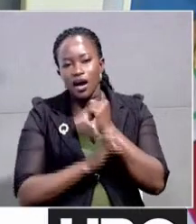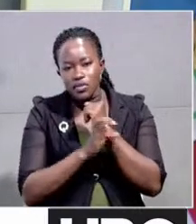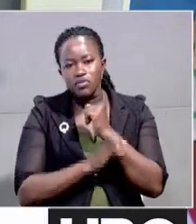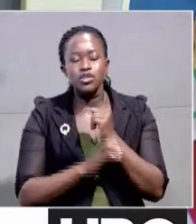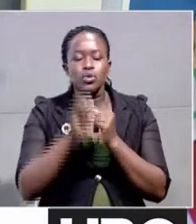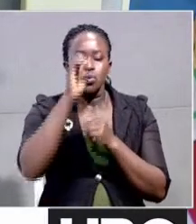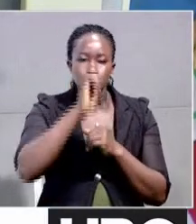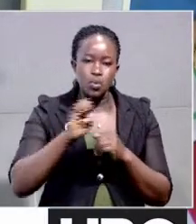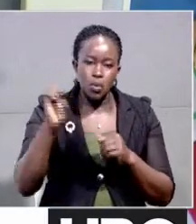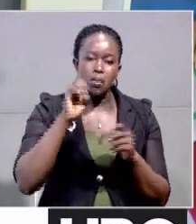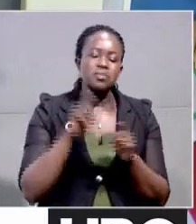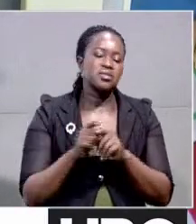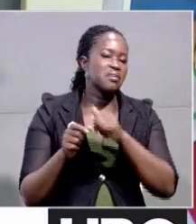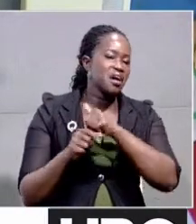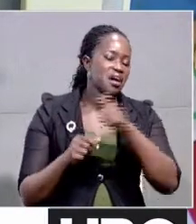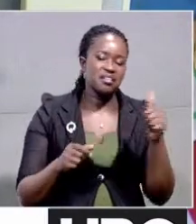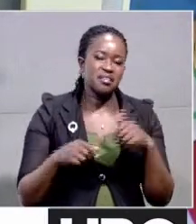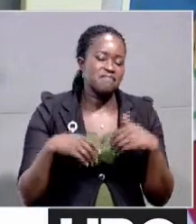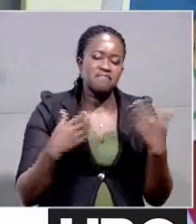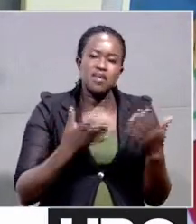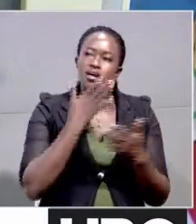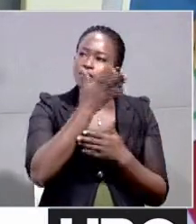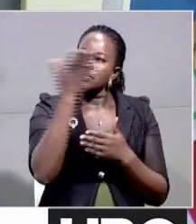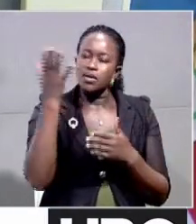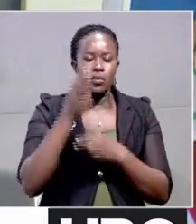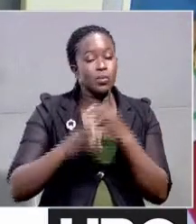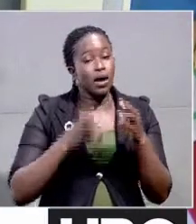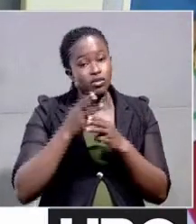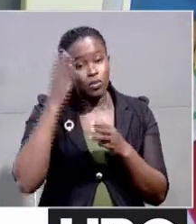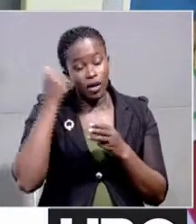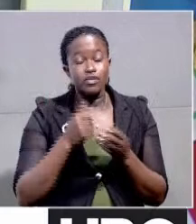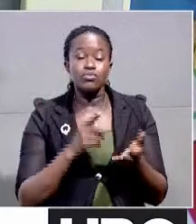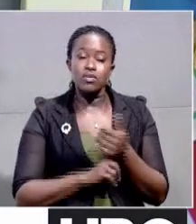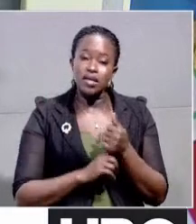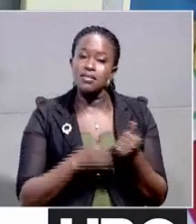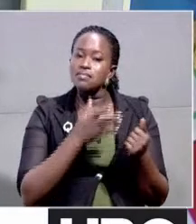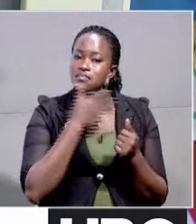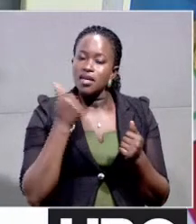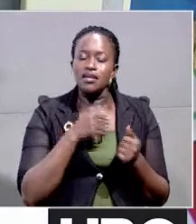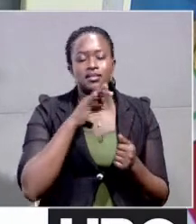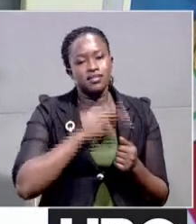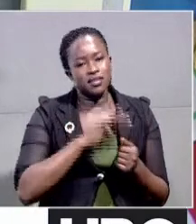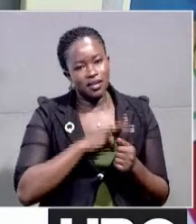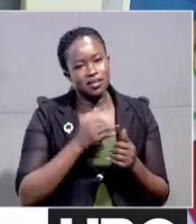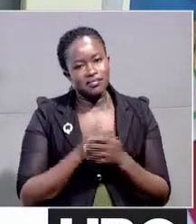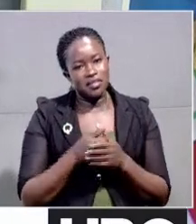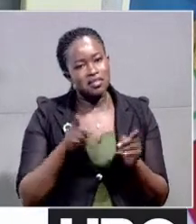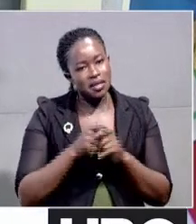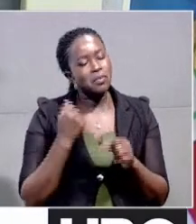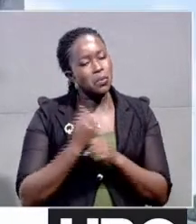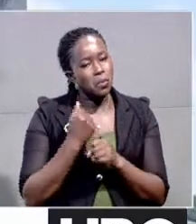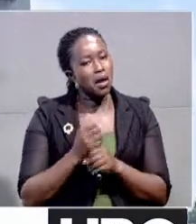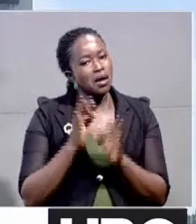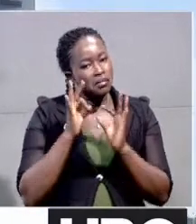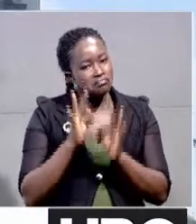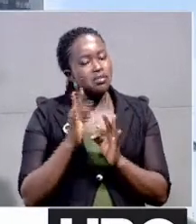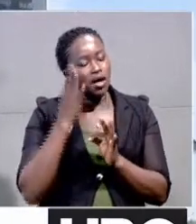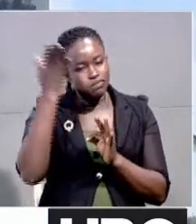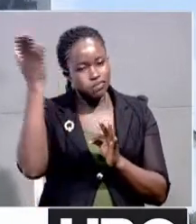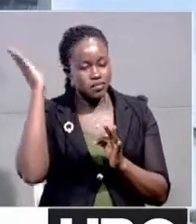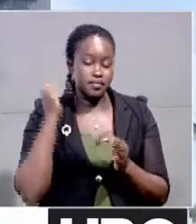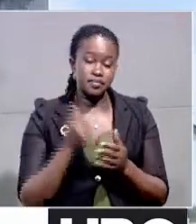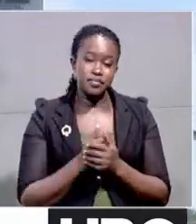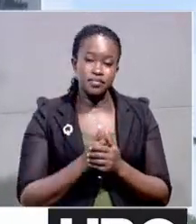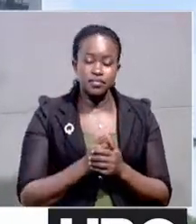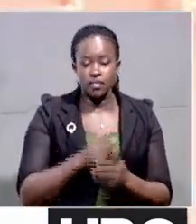elsewhere, for better pay, better wage. And they are doing a very good job there. The government